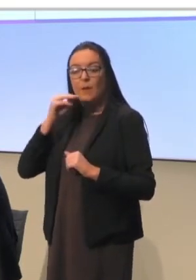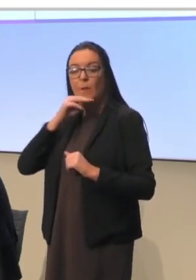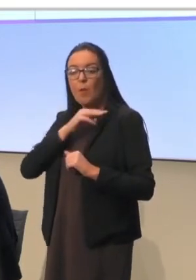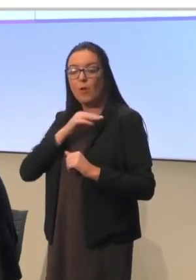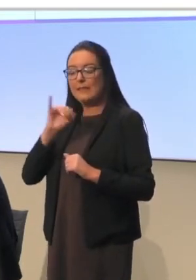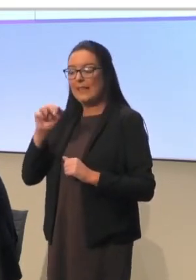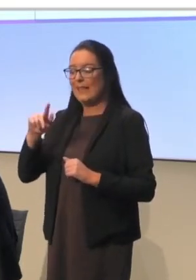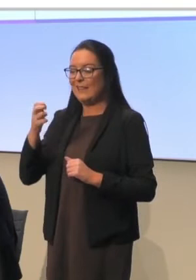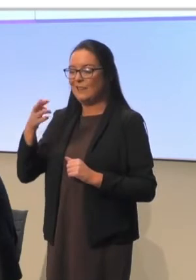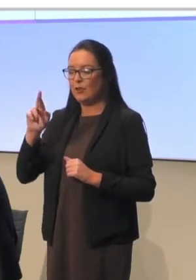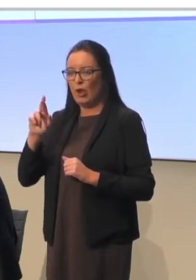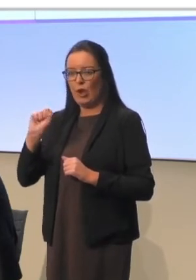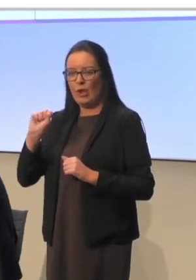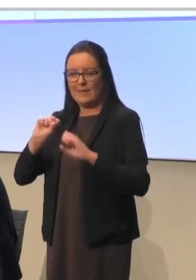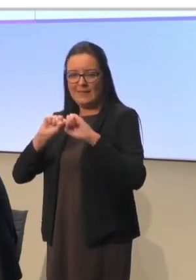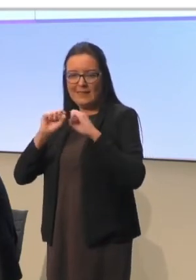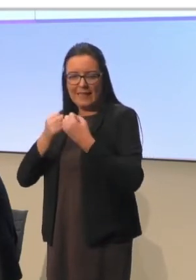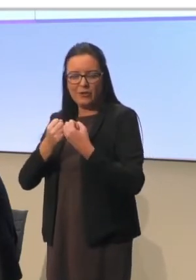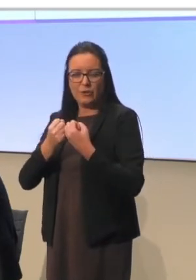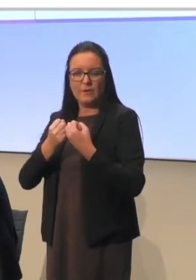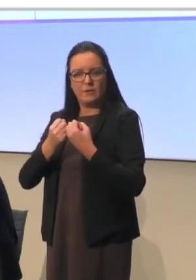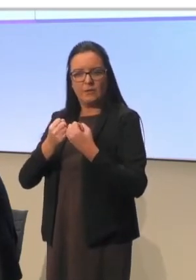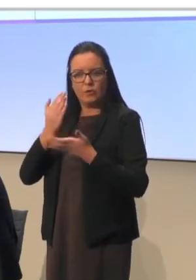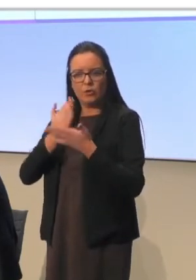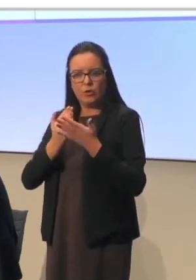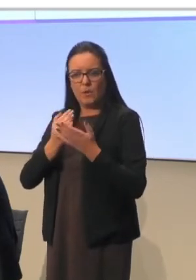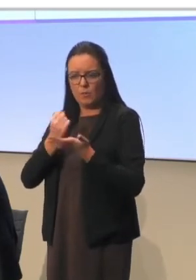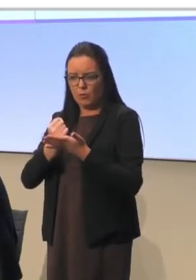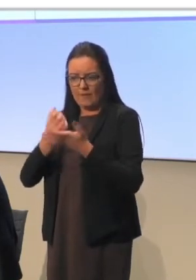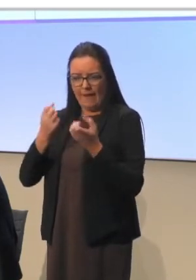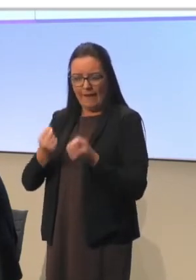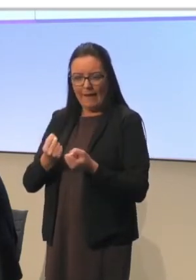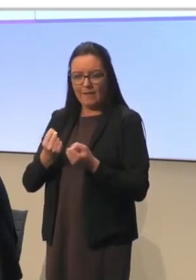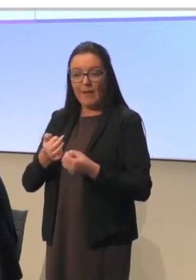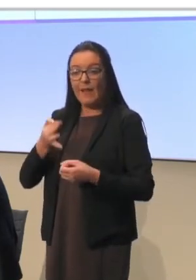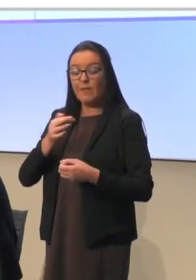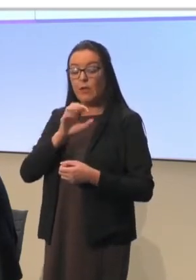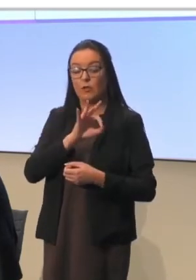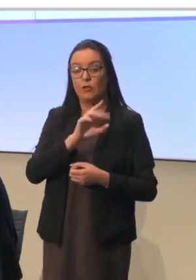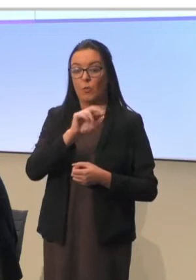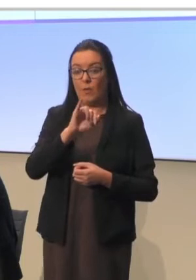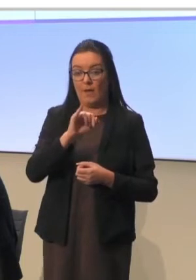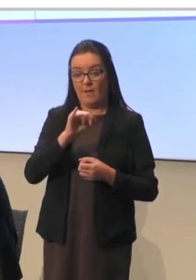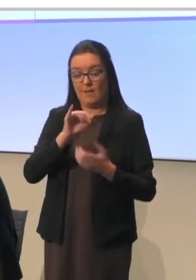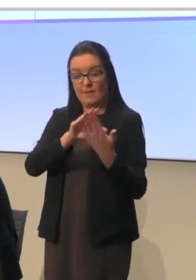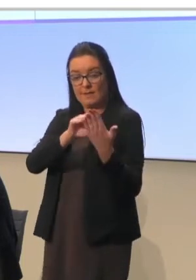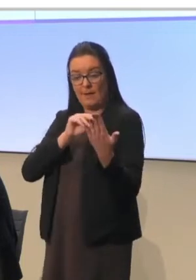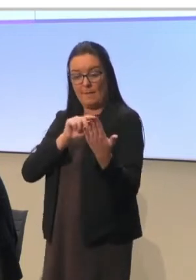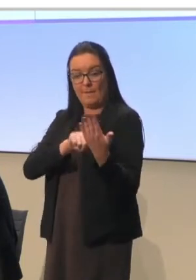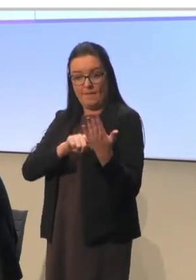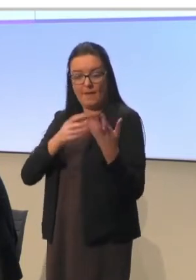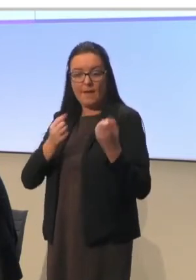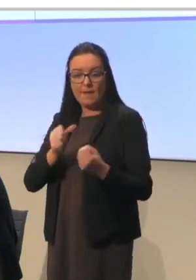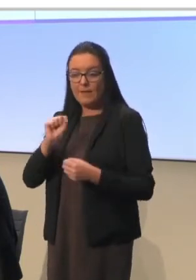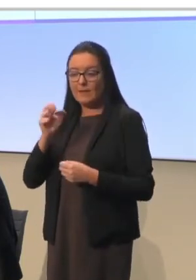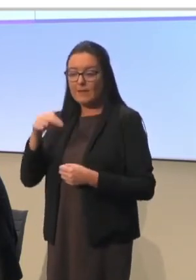intersectional nature of the disadvantage some students are facing. So if we look at students in the GUI sample who are identified as having a special educational need or